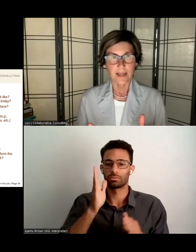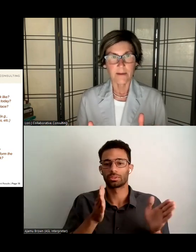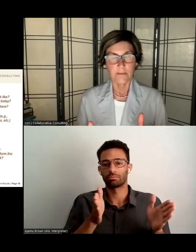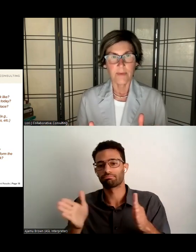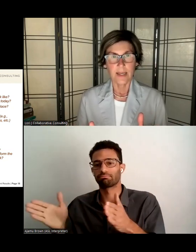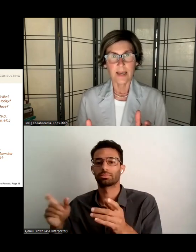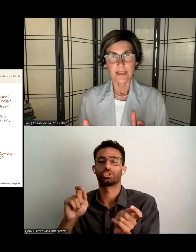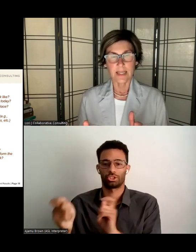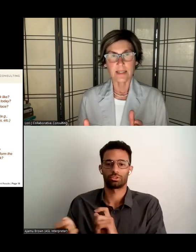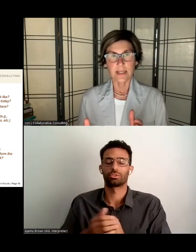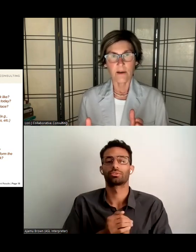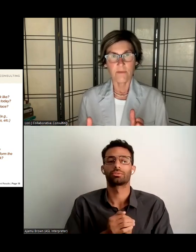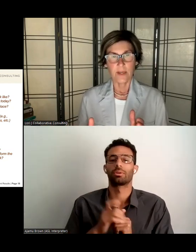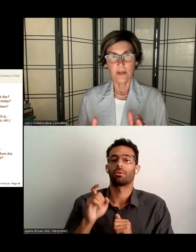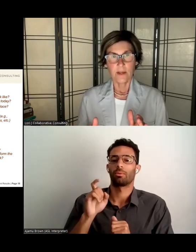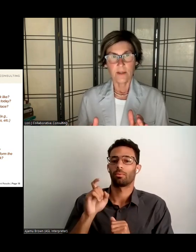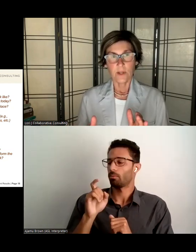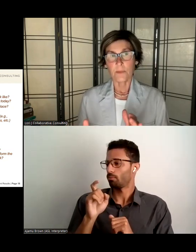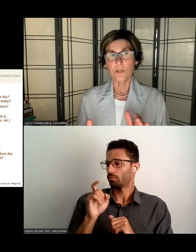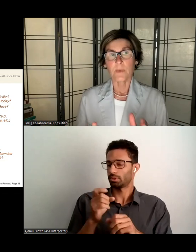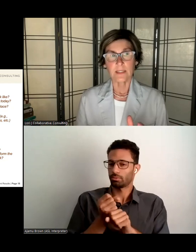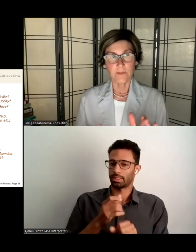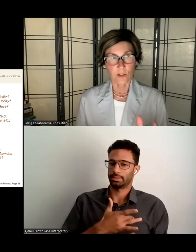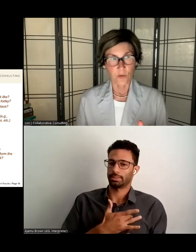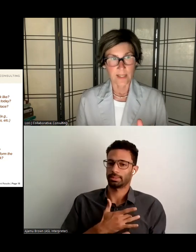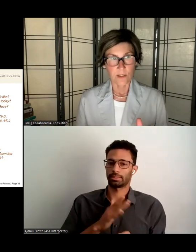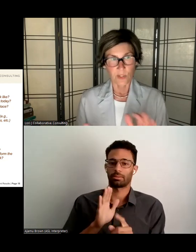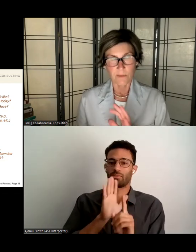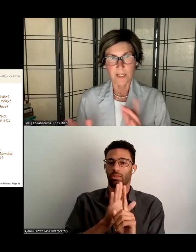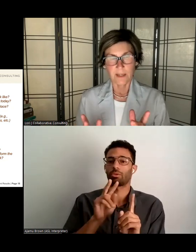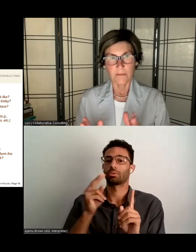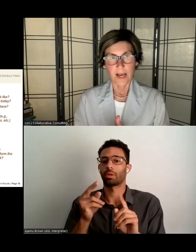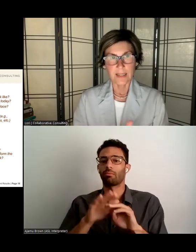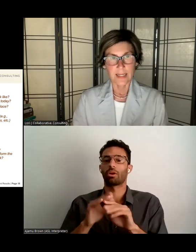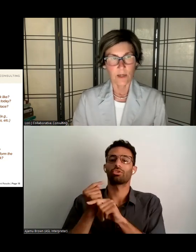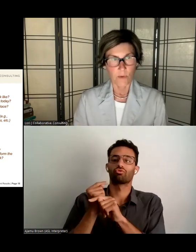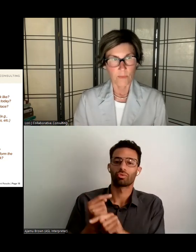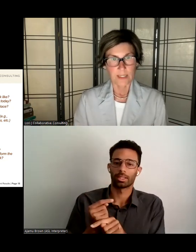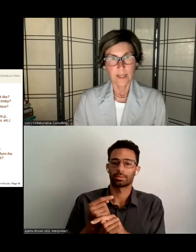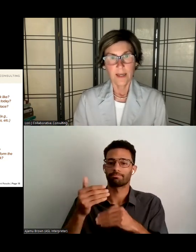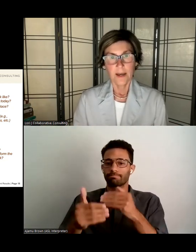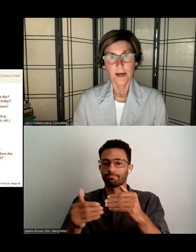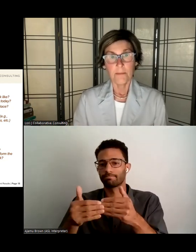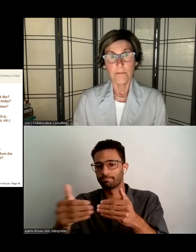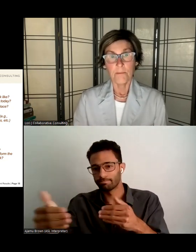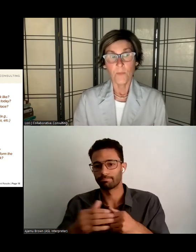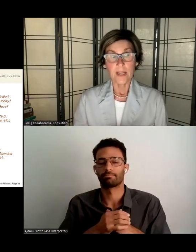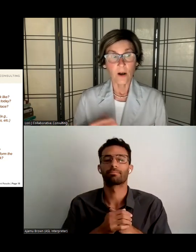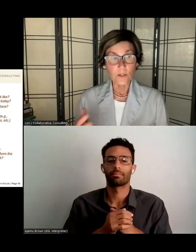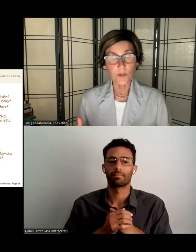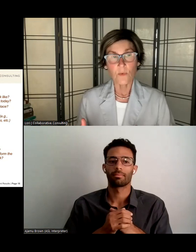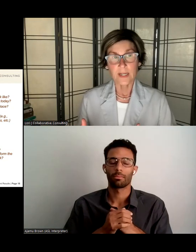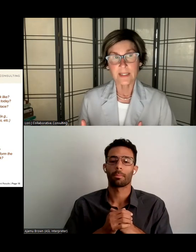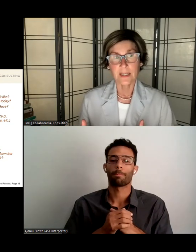to get a sense of their perspective on trends, which I'm going to highlight in a moment.